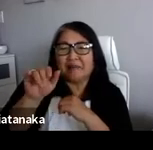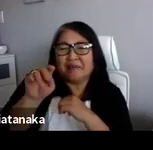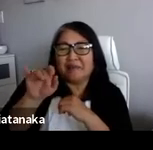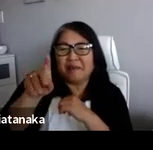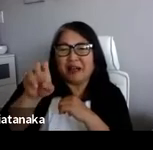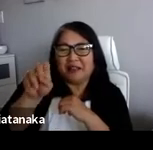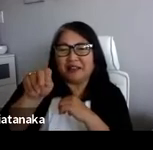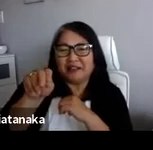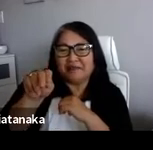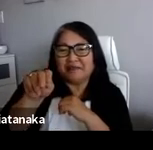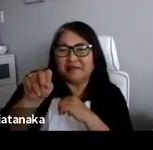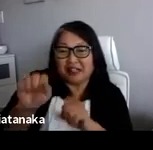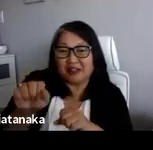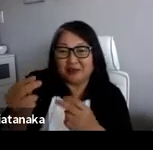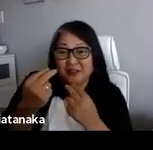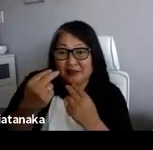Okay.